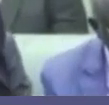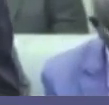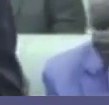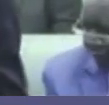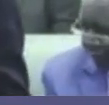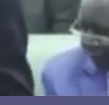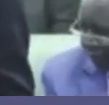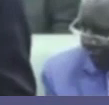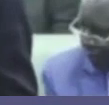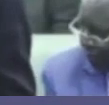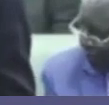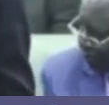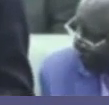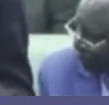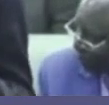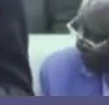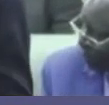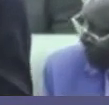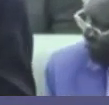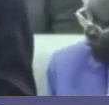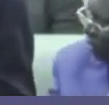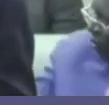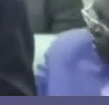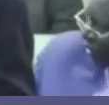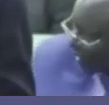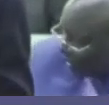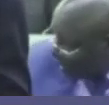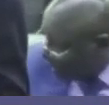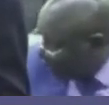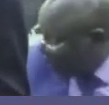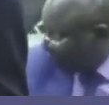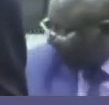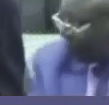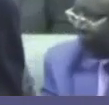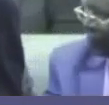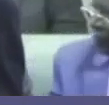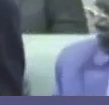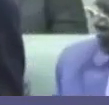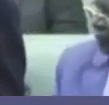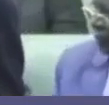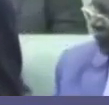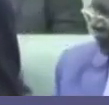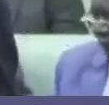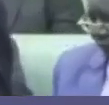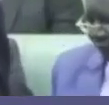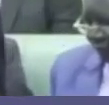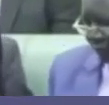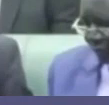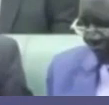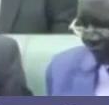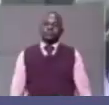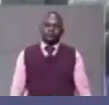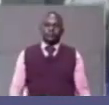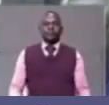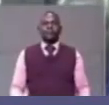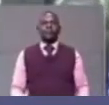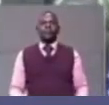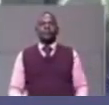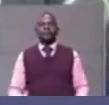the tarmac on the runway is now worn out and there are more flying stones and potholes on that